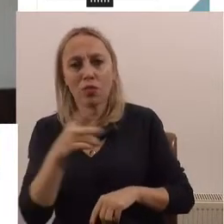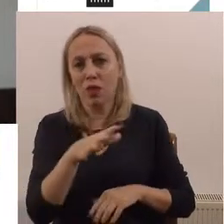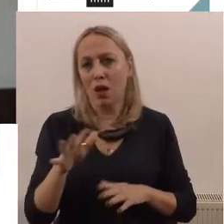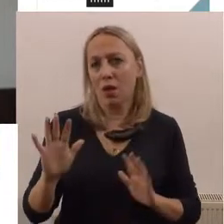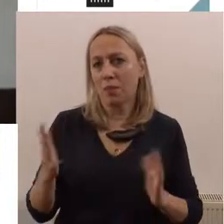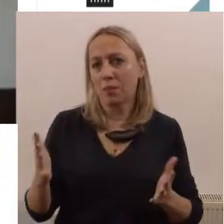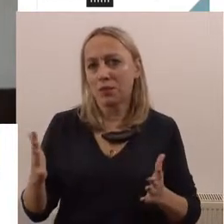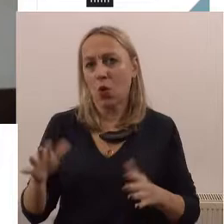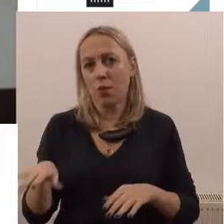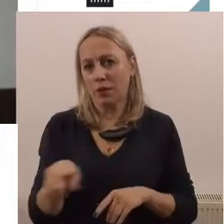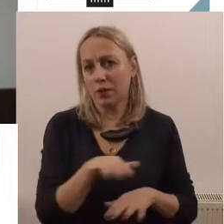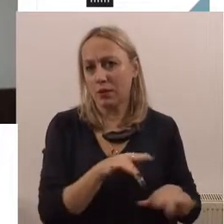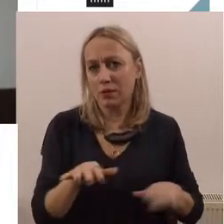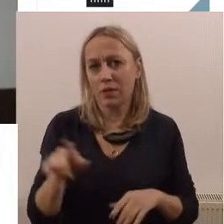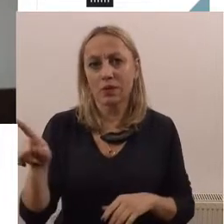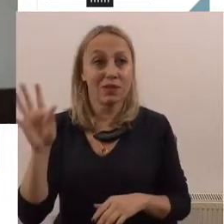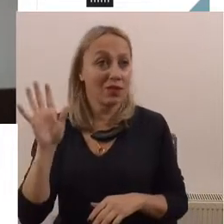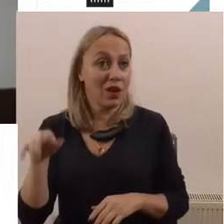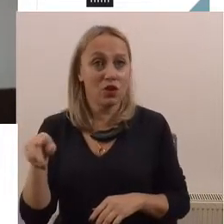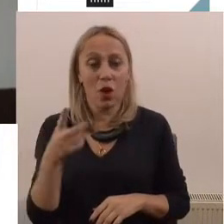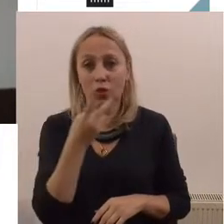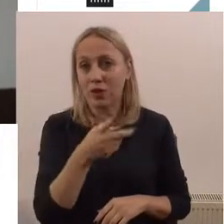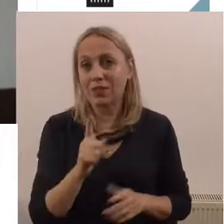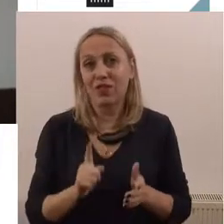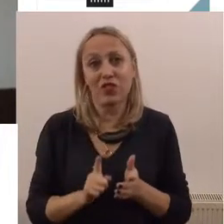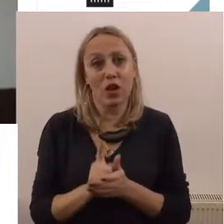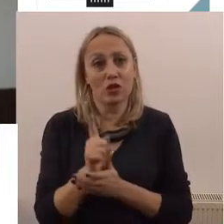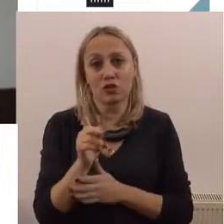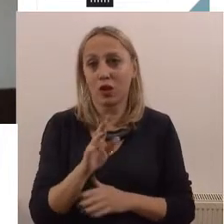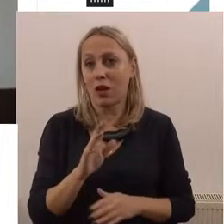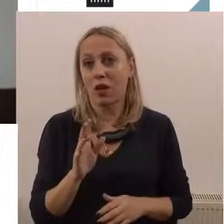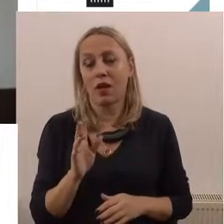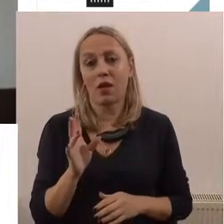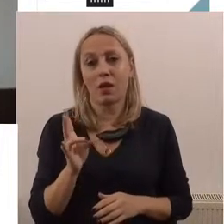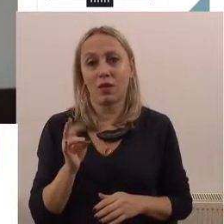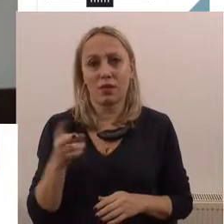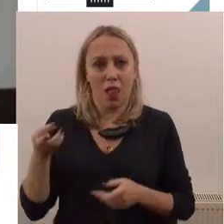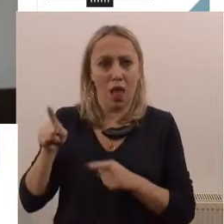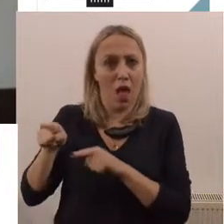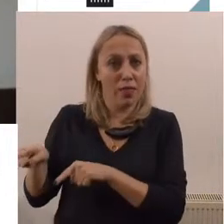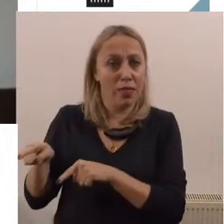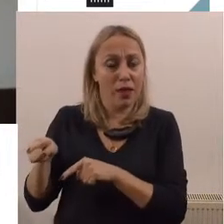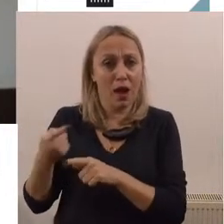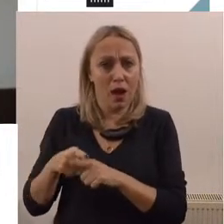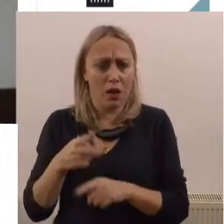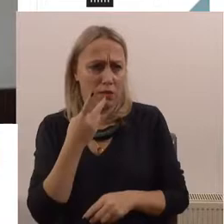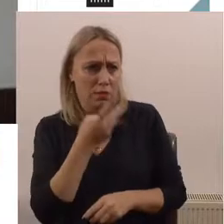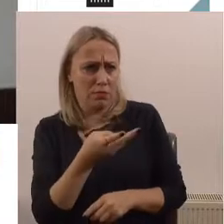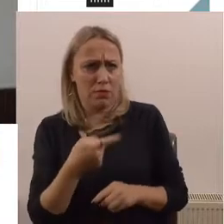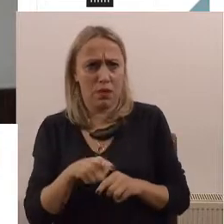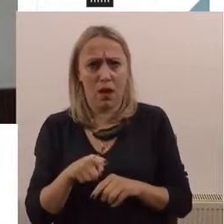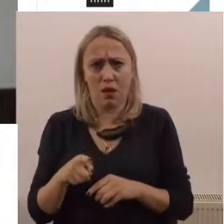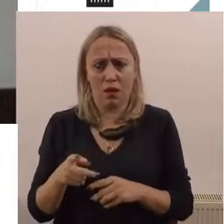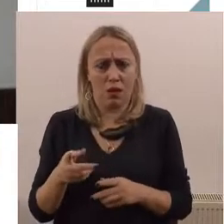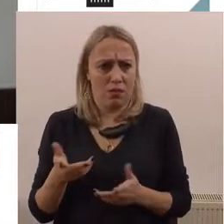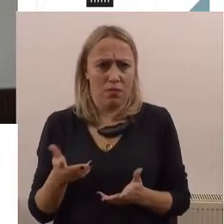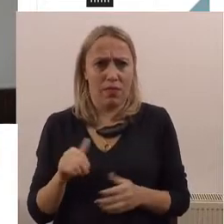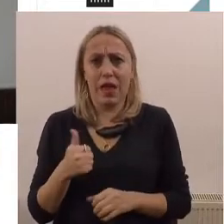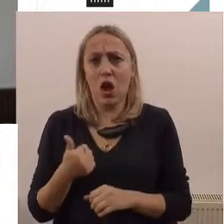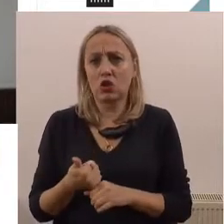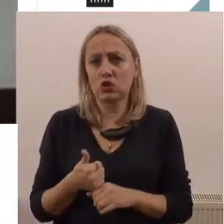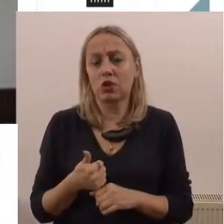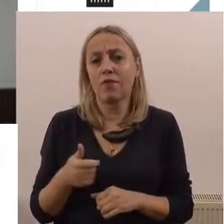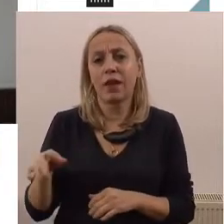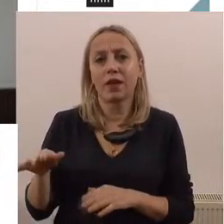specifics are gathered in the museum, and how the museum staff react to the projects, even if these are